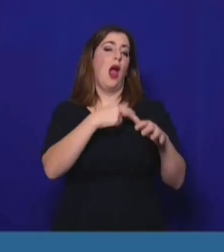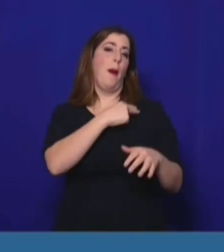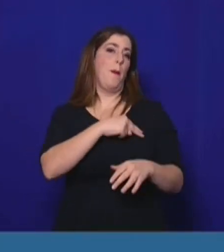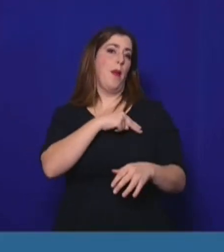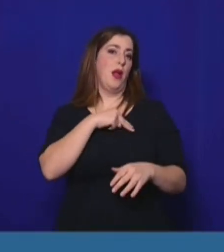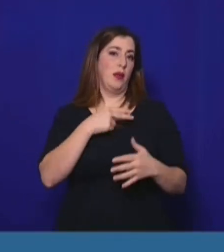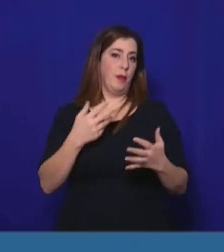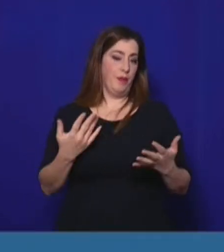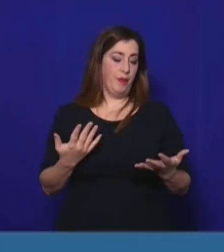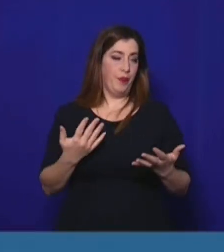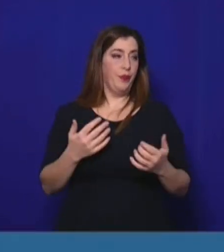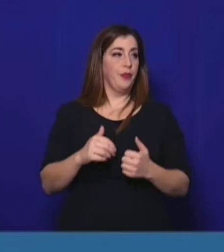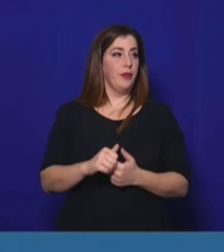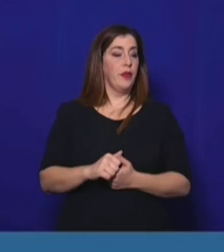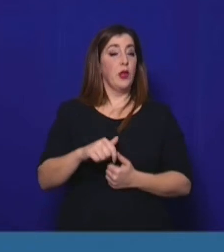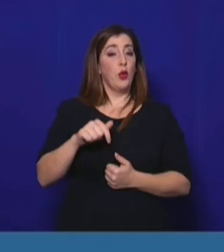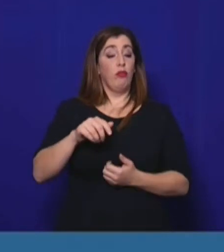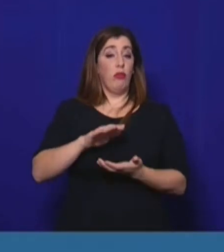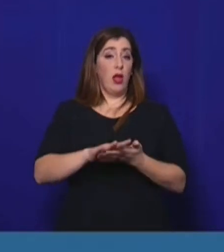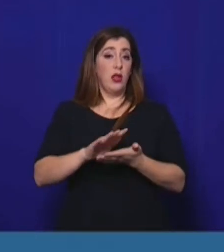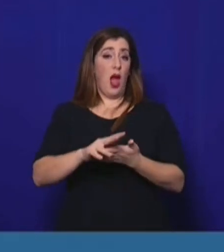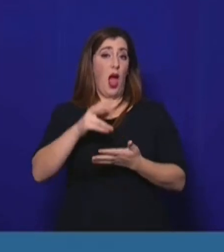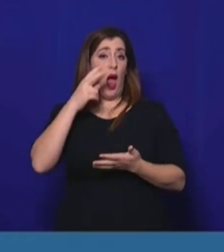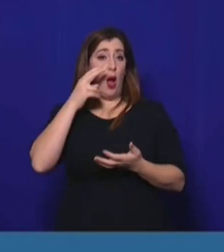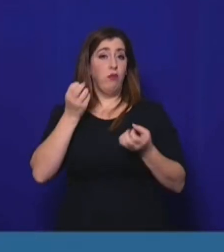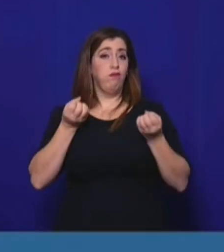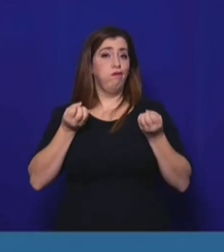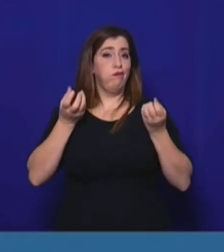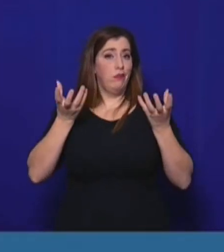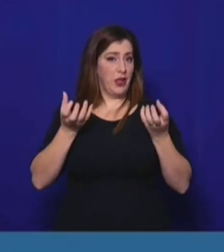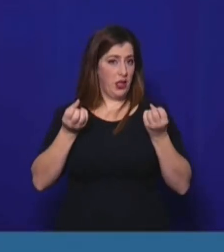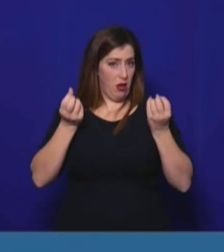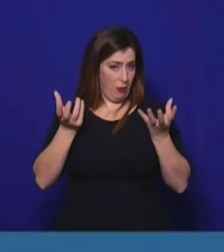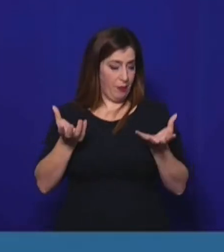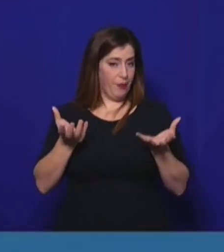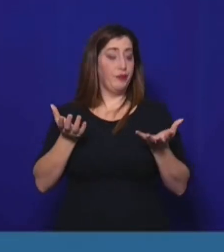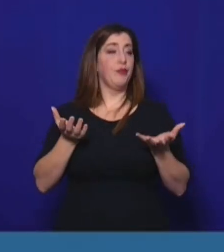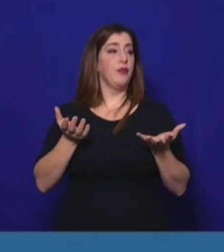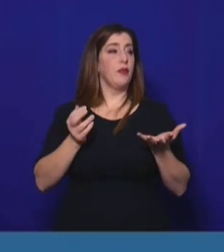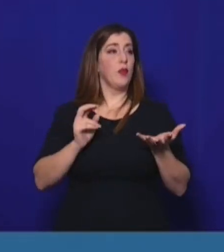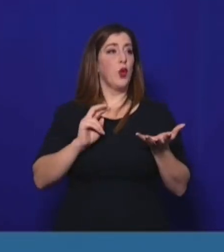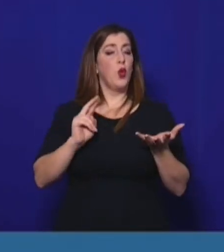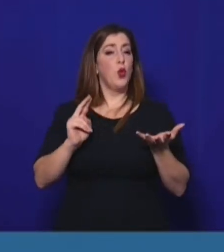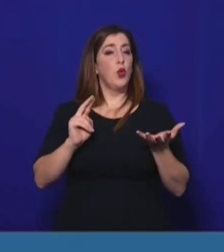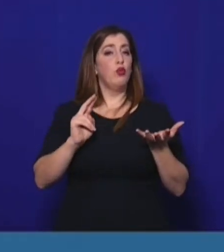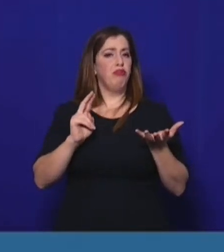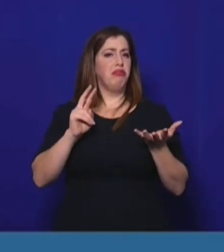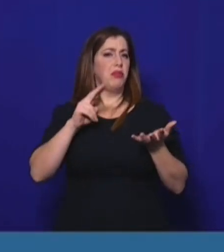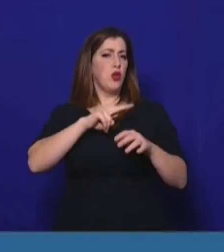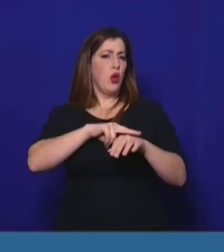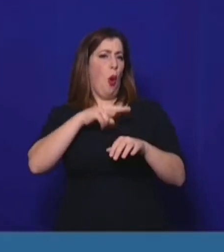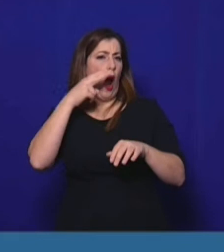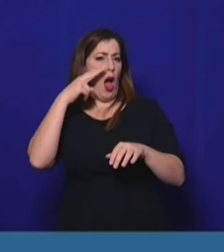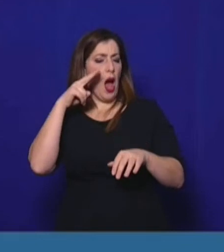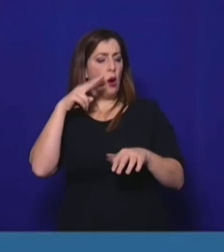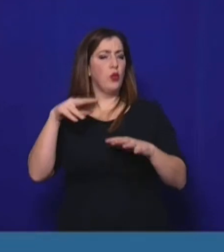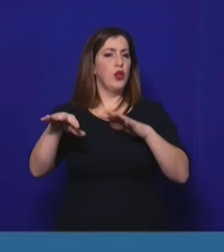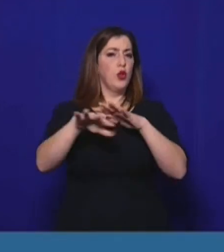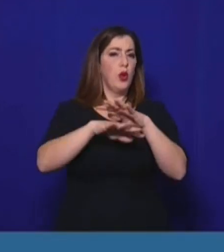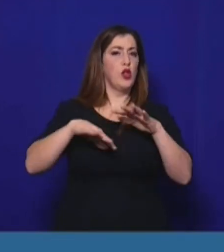tal-medja, aħna ukoll nkunu qegħdin nagħtu ukoll il-xenarju